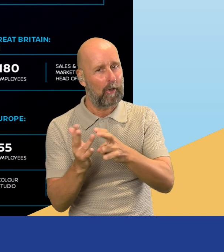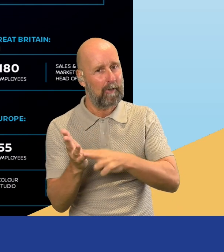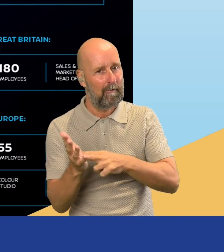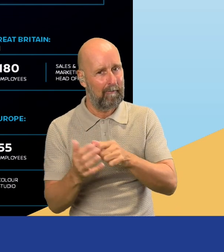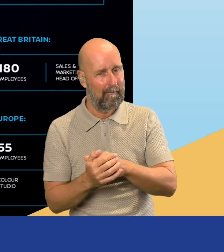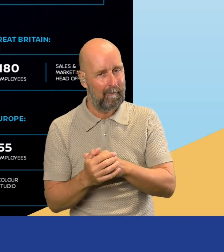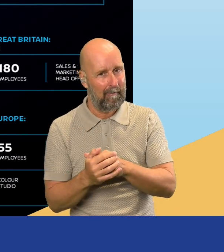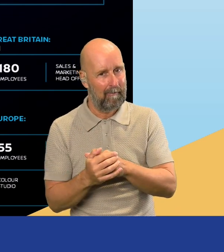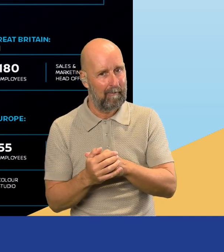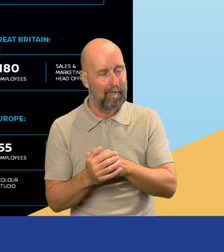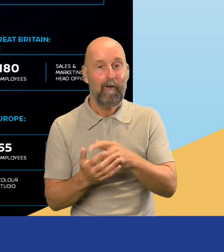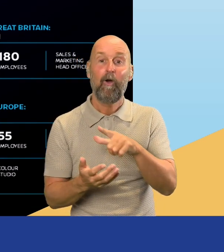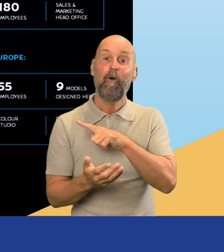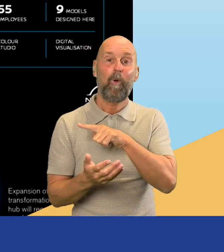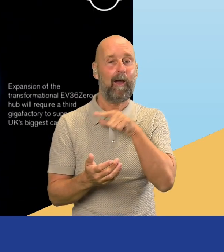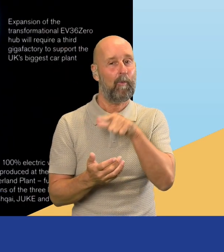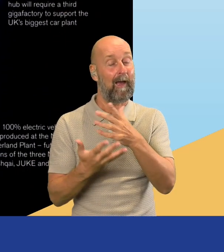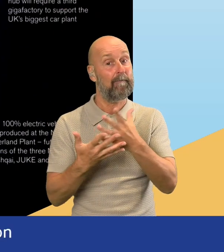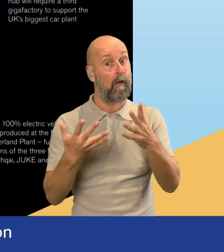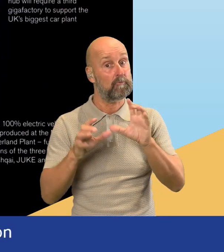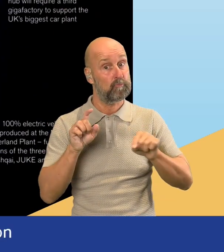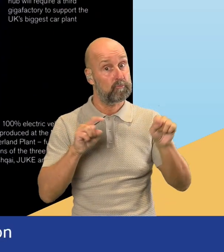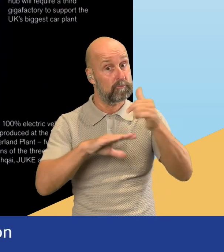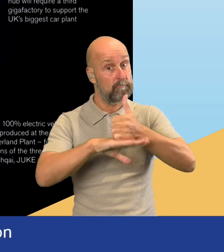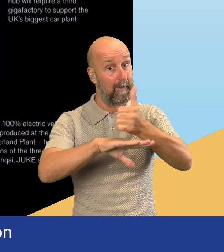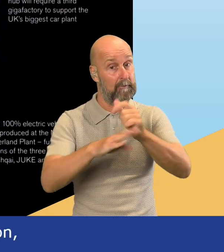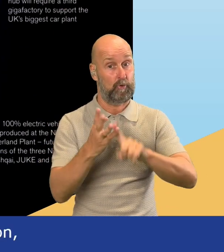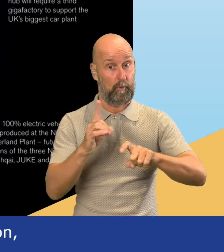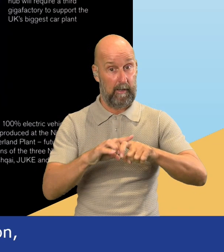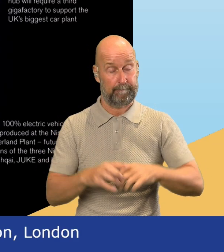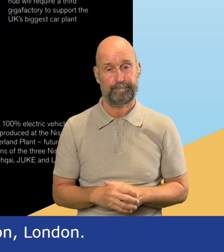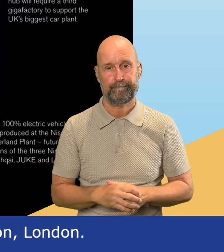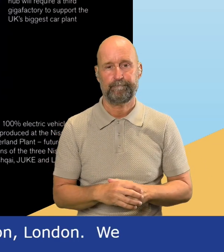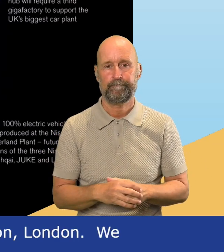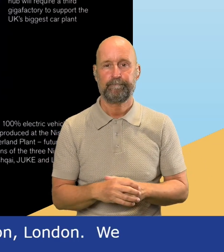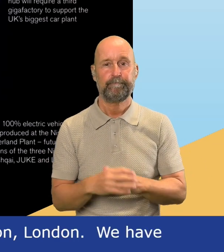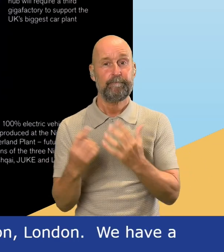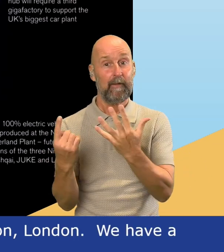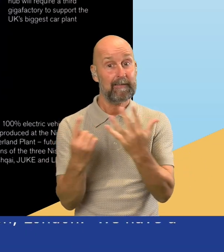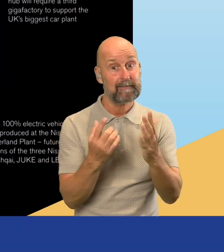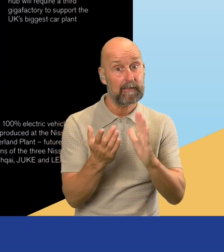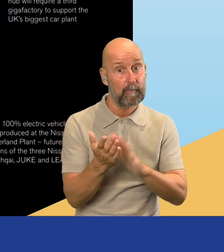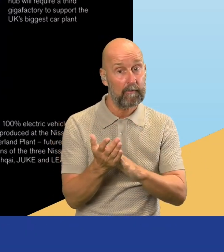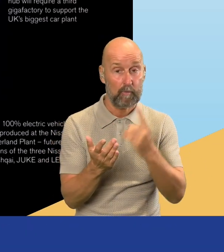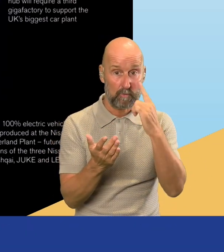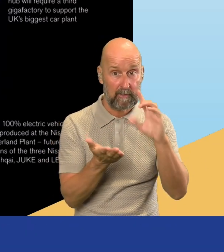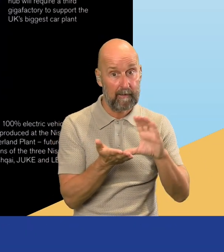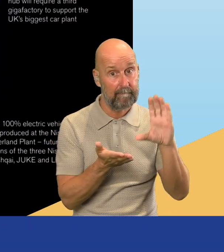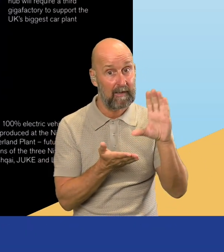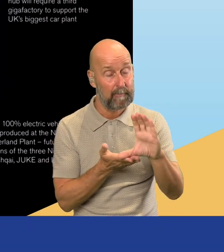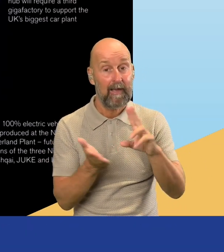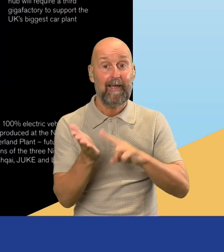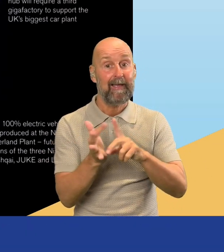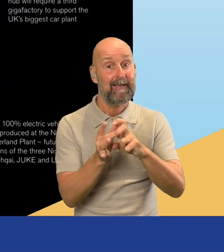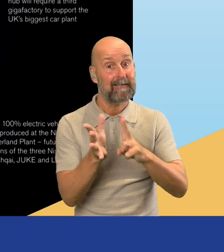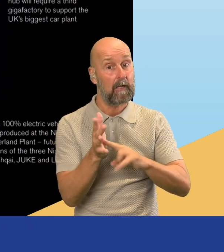we do have a very big footprint in the UK. But over the last 6 months or so, you may have seen some investment that Nissan has committed to